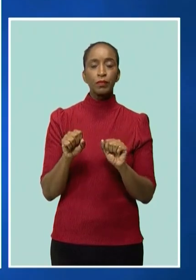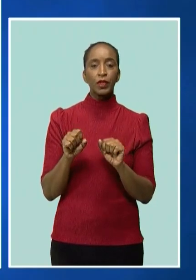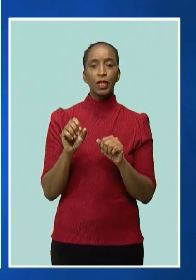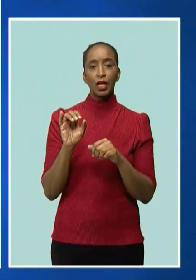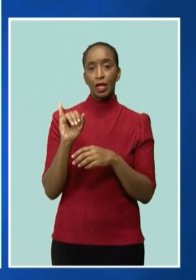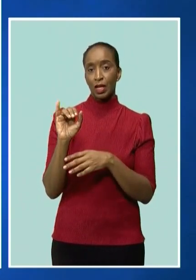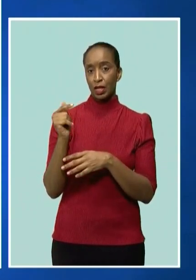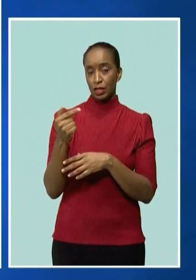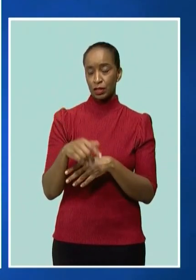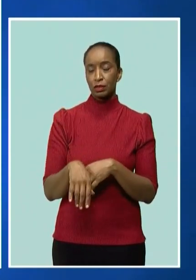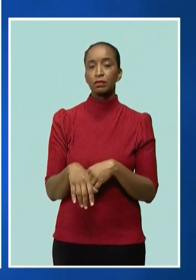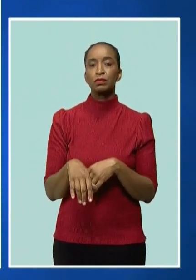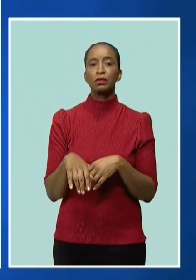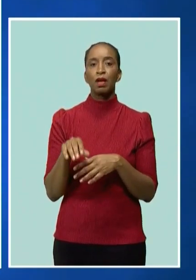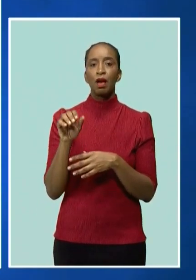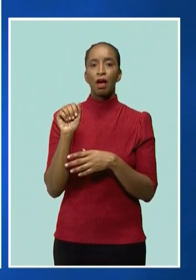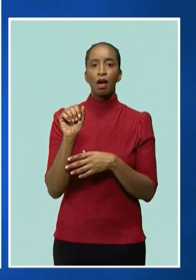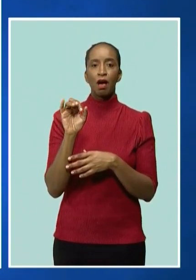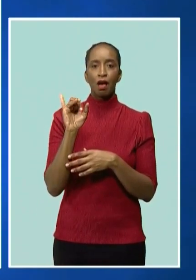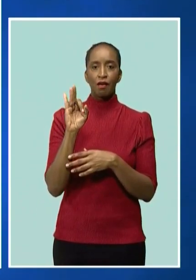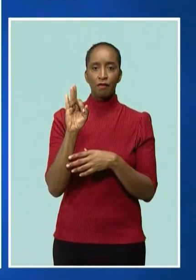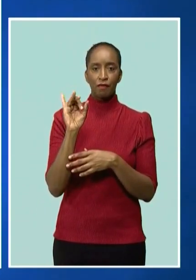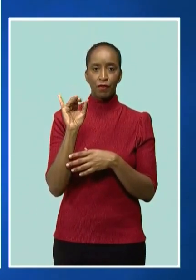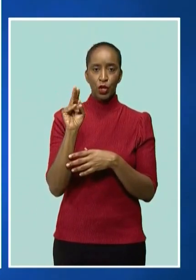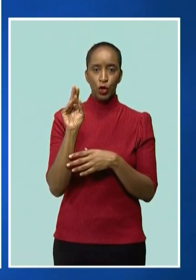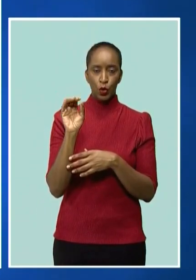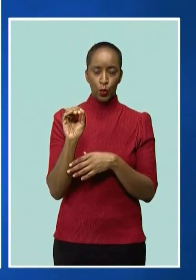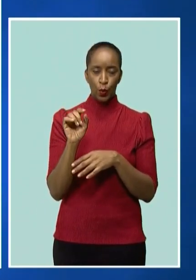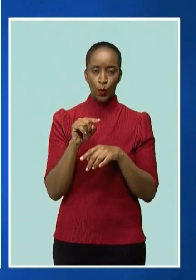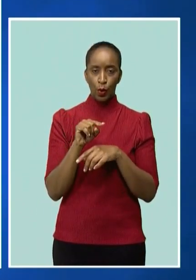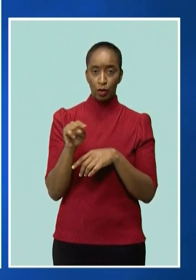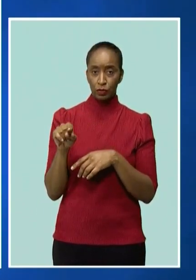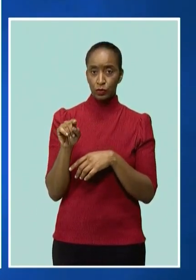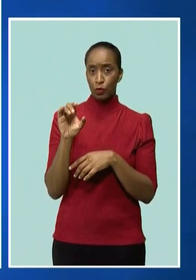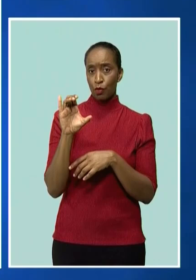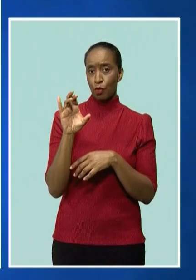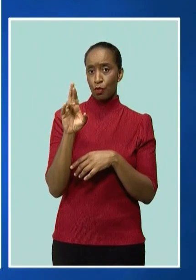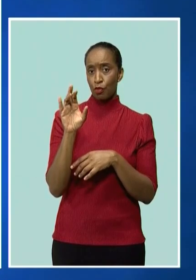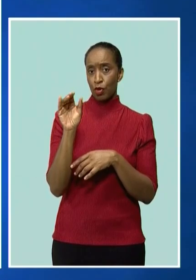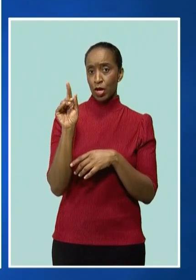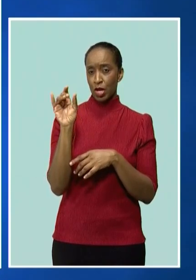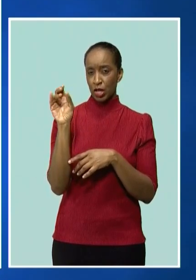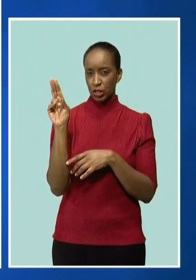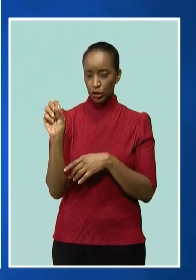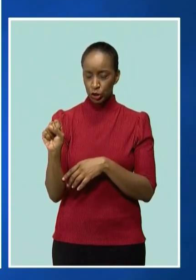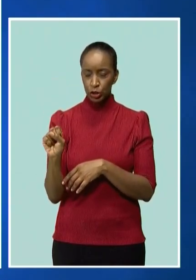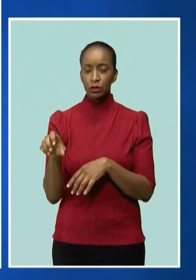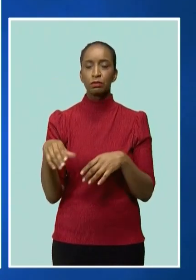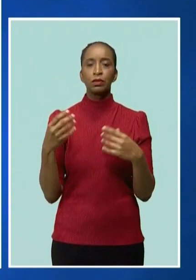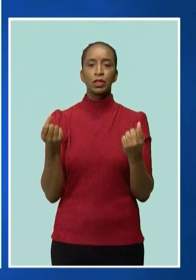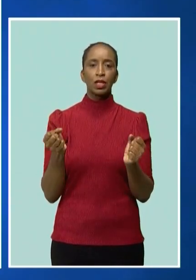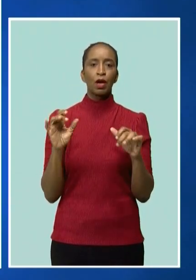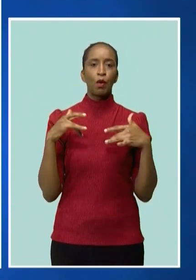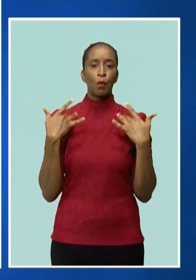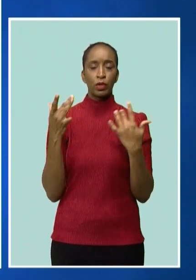at Afinos_Creations, on Facebook at Afino's Creations, via WhatsApp at